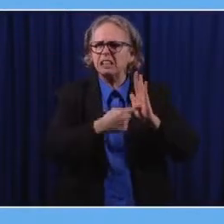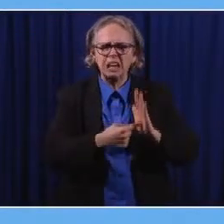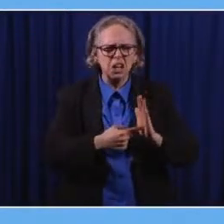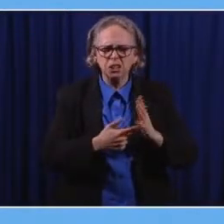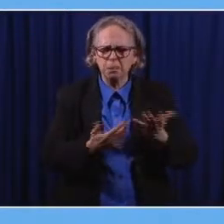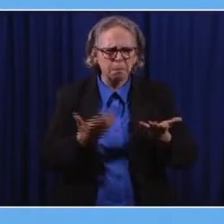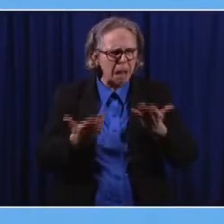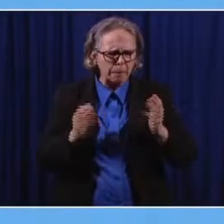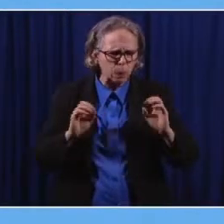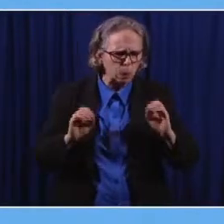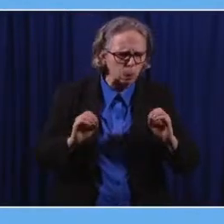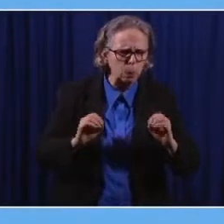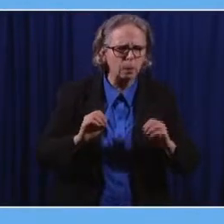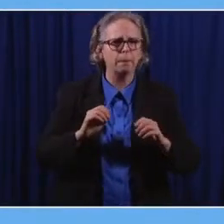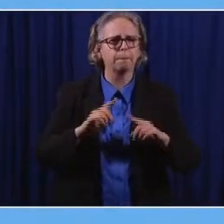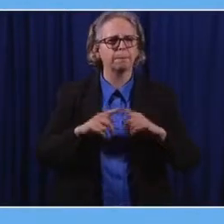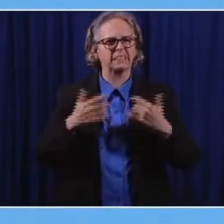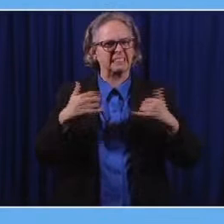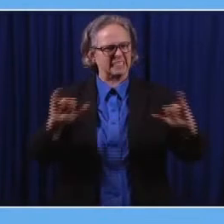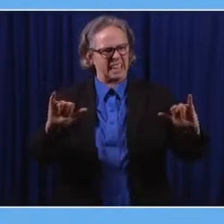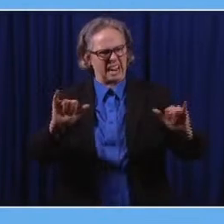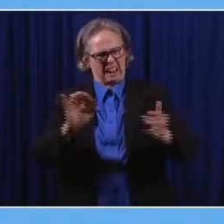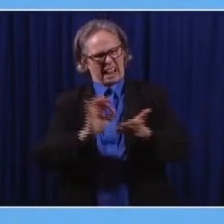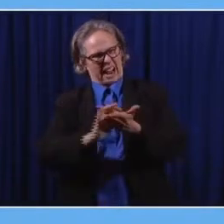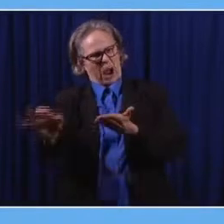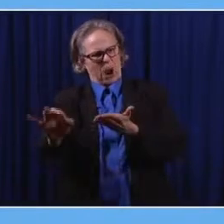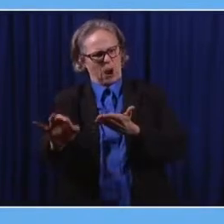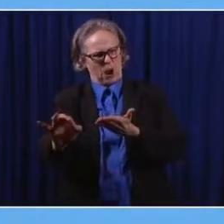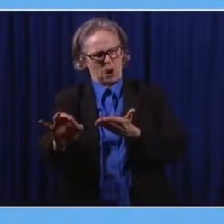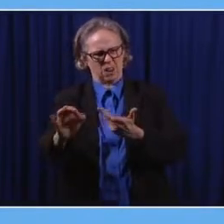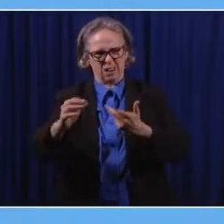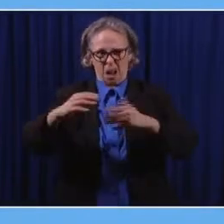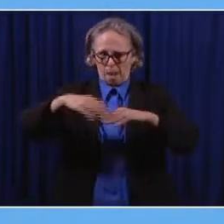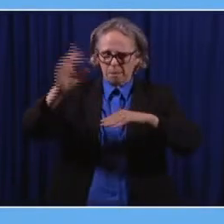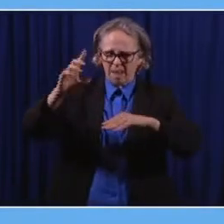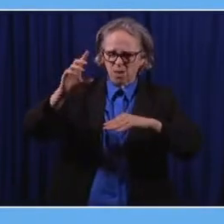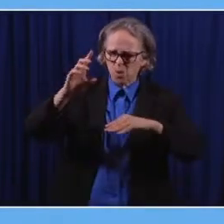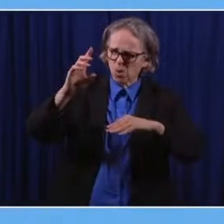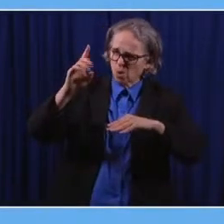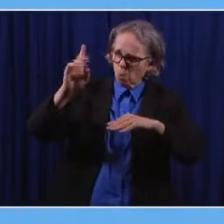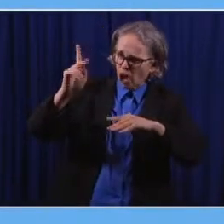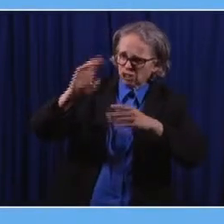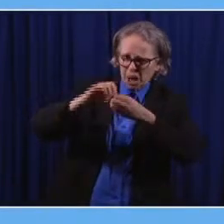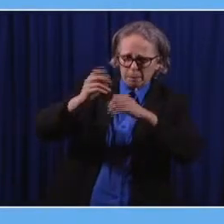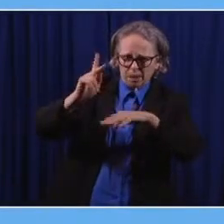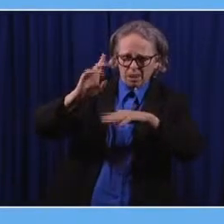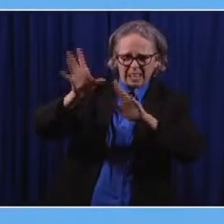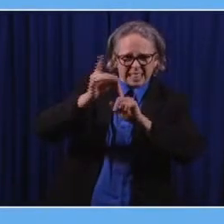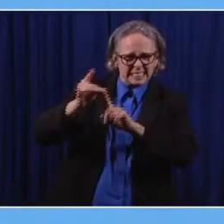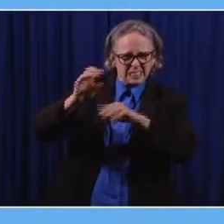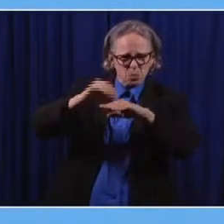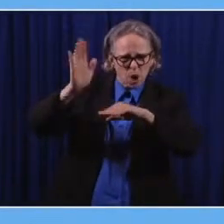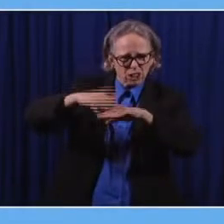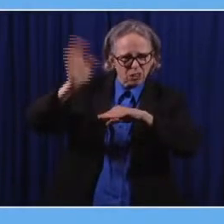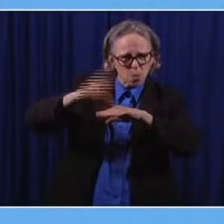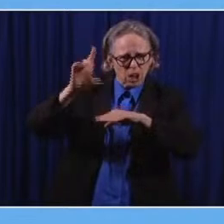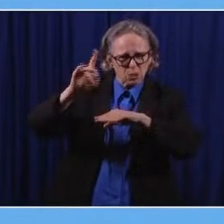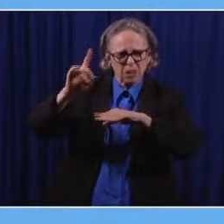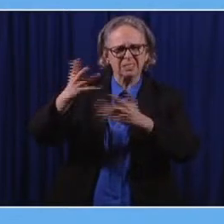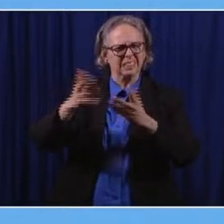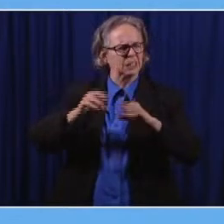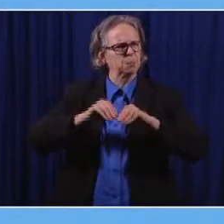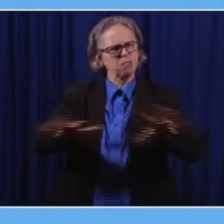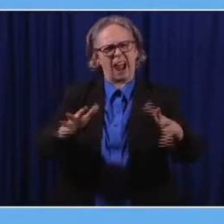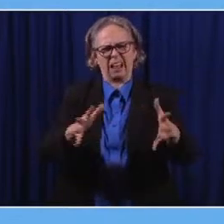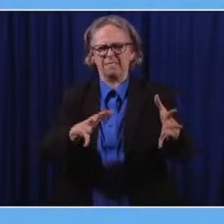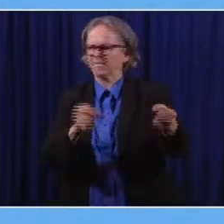cases. Having high case numbers increases the chances of the virus spreading throughout the community if steps are not taken to slow this down. So let's